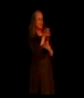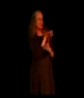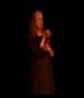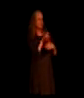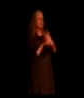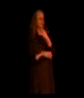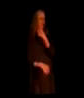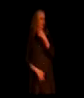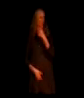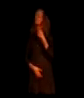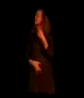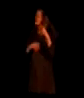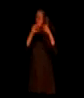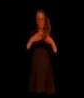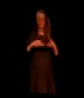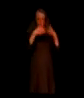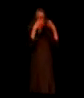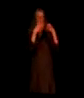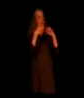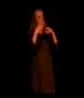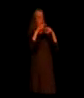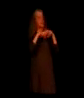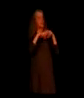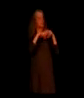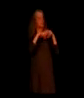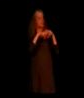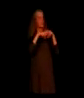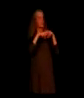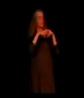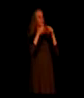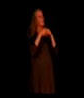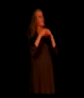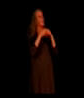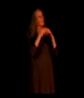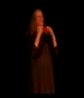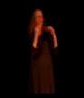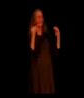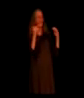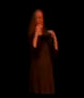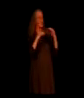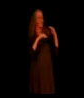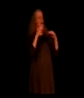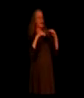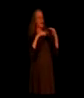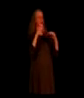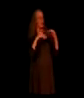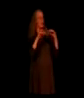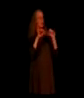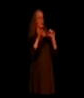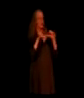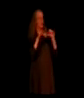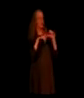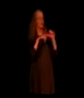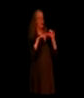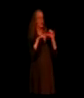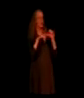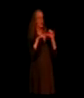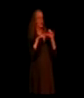sitting up in a tower with this thing called a null balance barometer measuring transpiration.